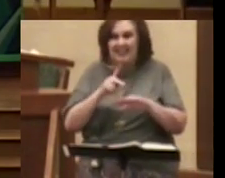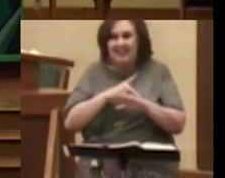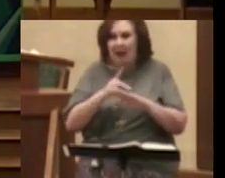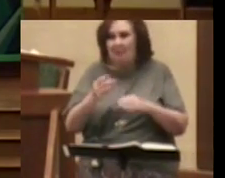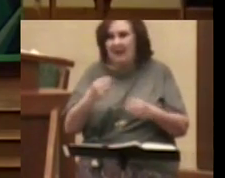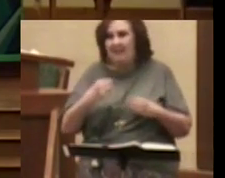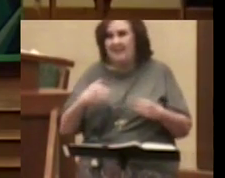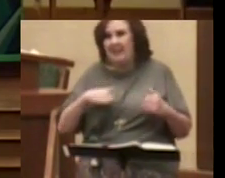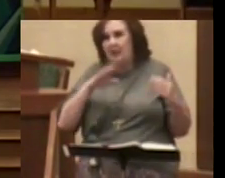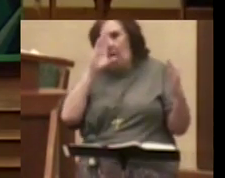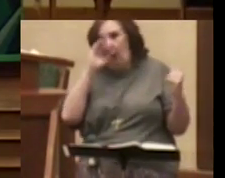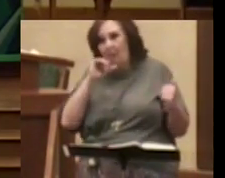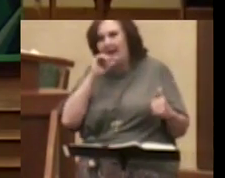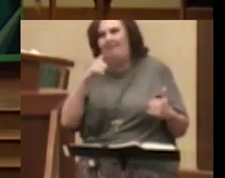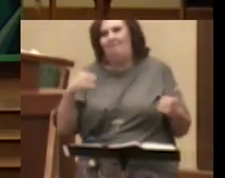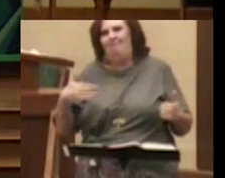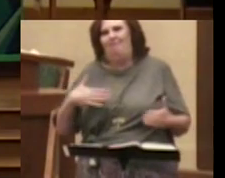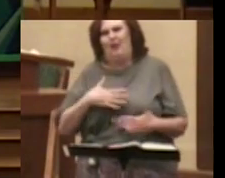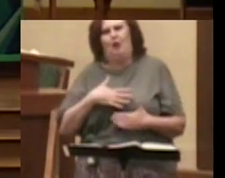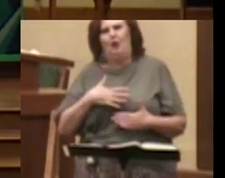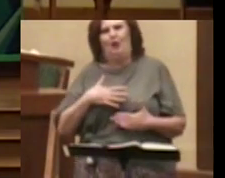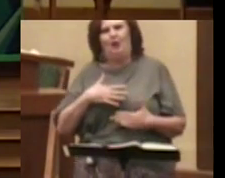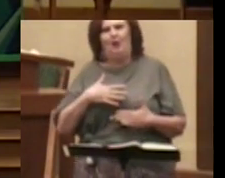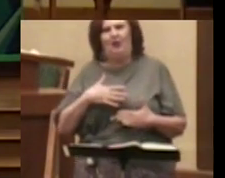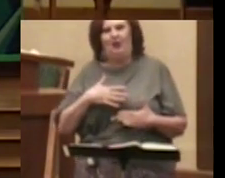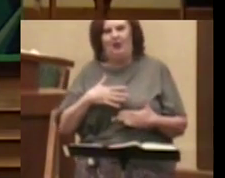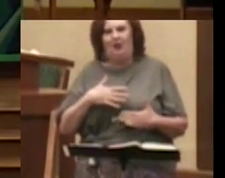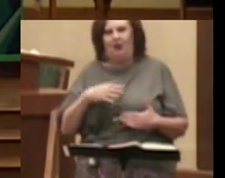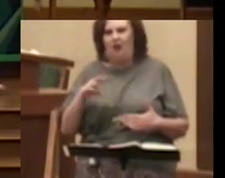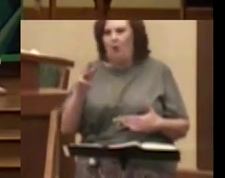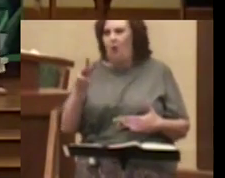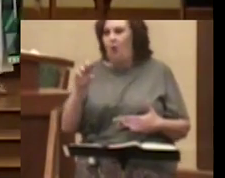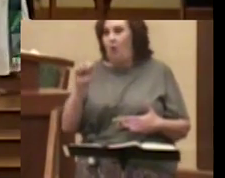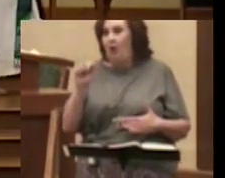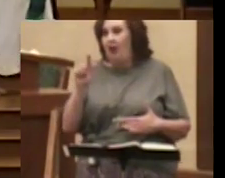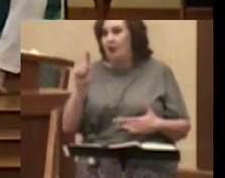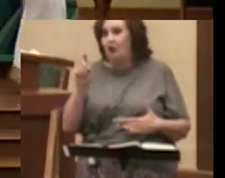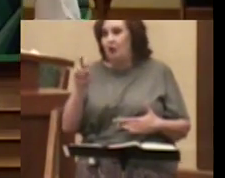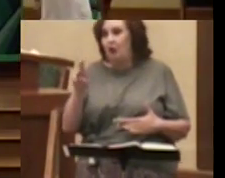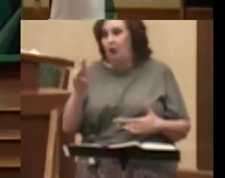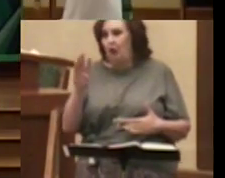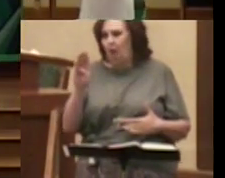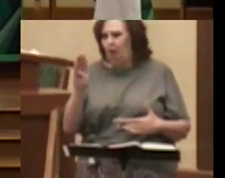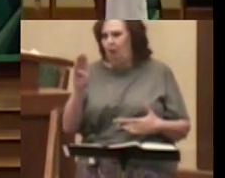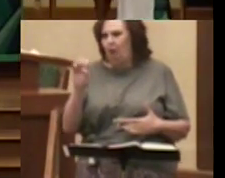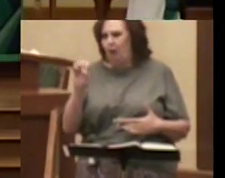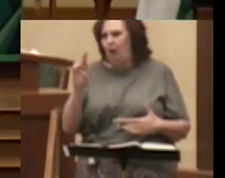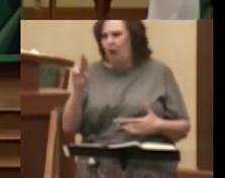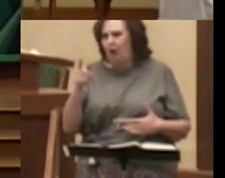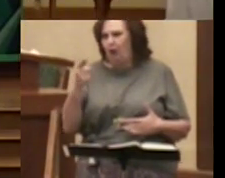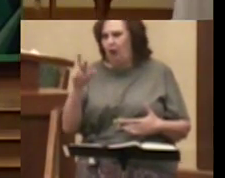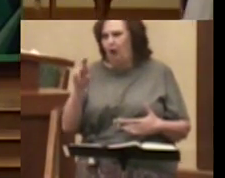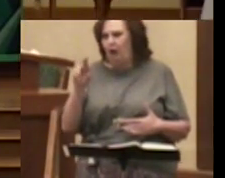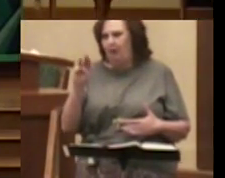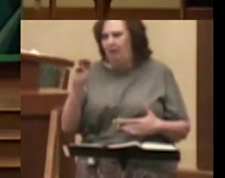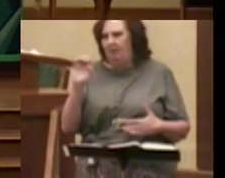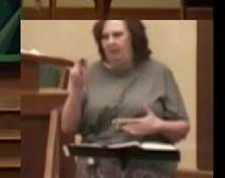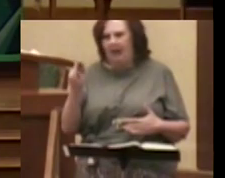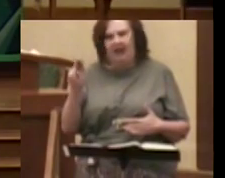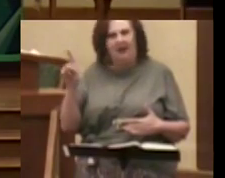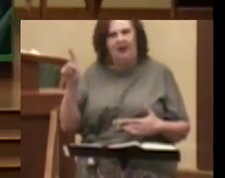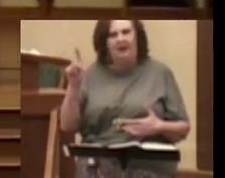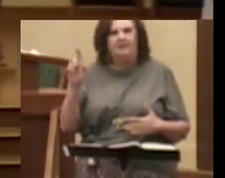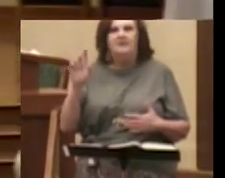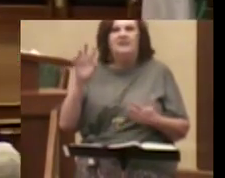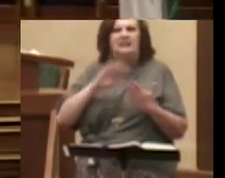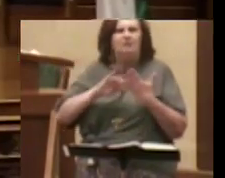and not fear. Walter Brueggemann, who is an Old Testament scholar who has spent a great deal of time working